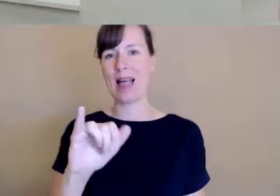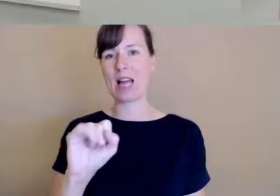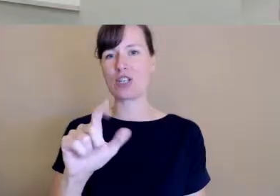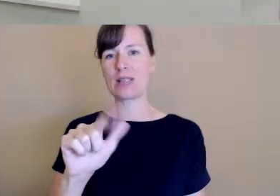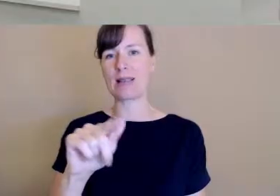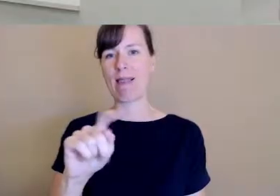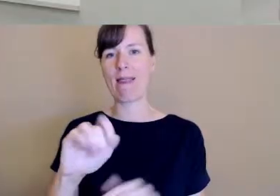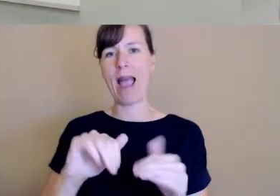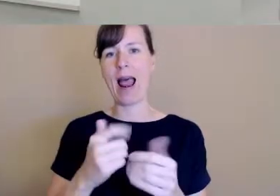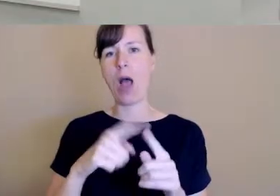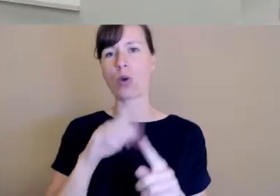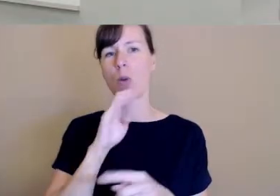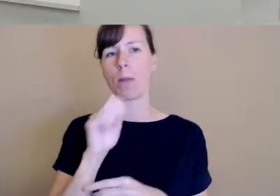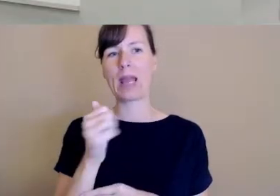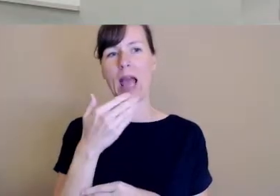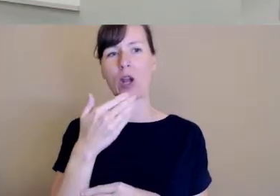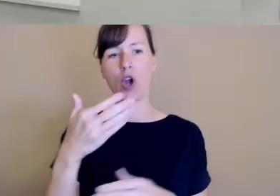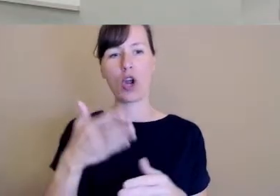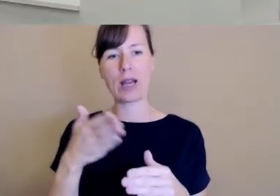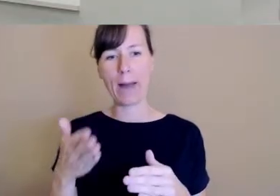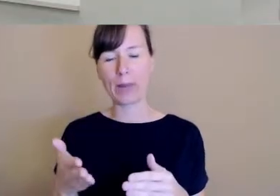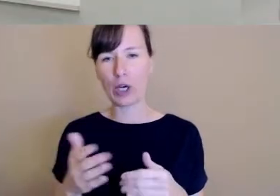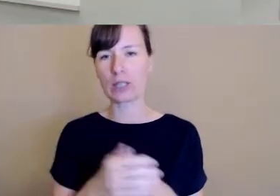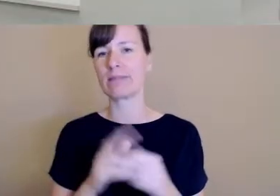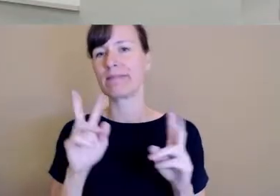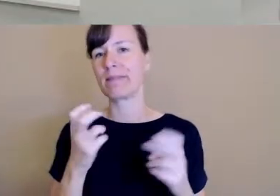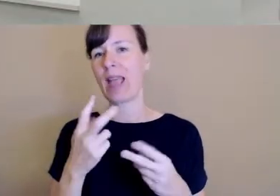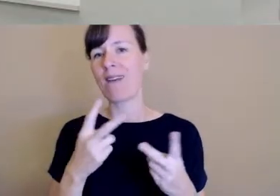very difficult to do that, and it often